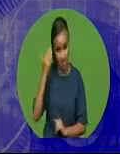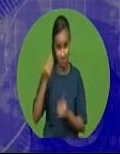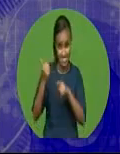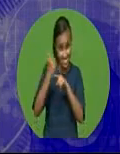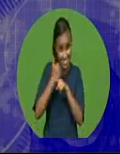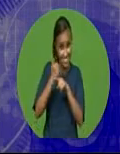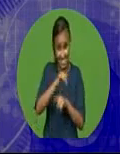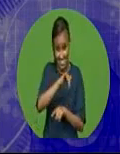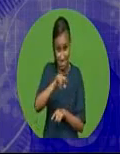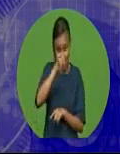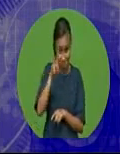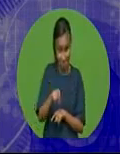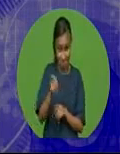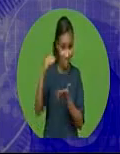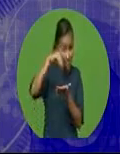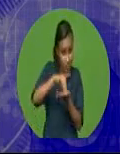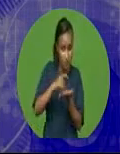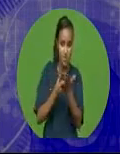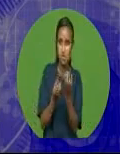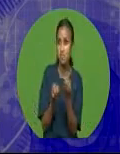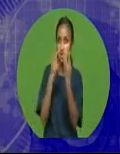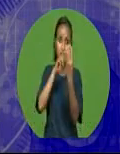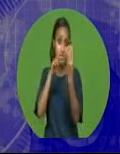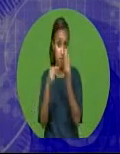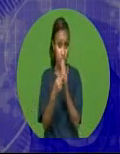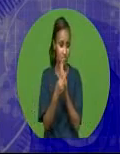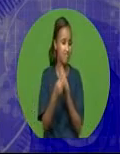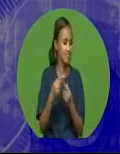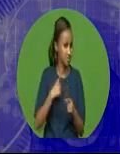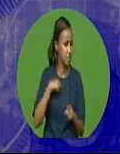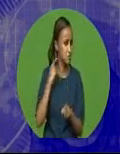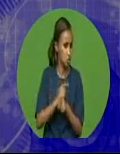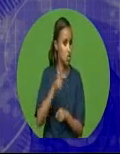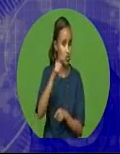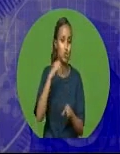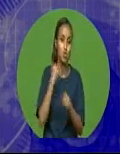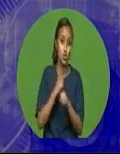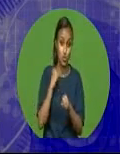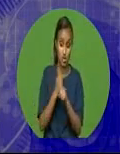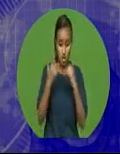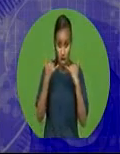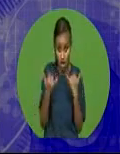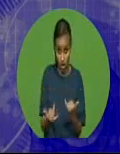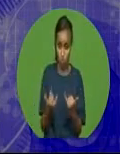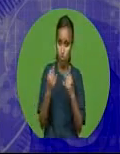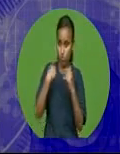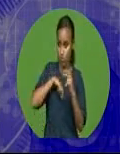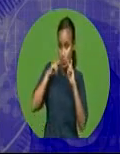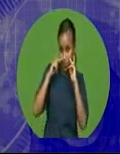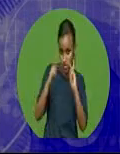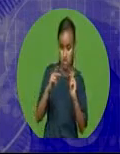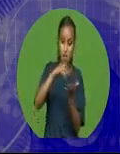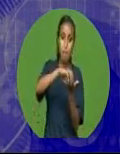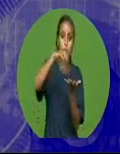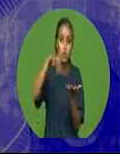Well, did you do well on the revision of the multi-view drawing? I'm sure you did. Now, let's